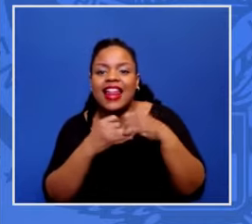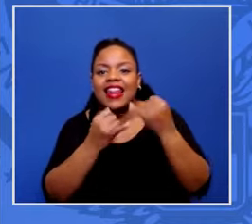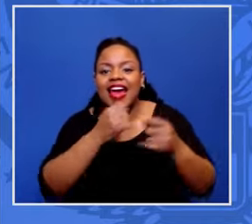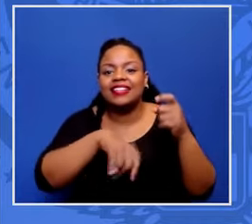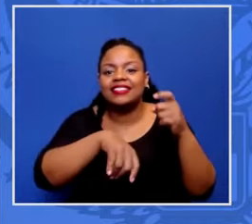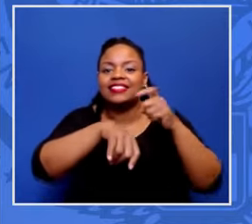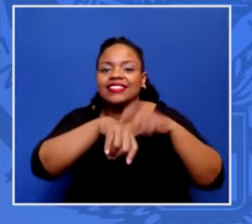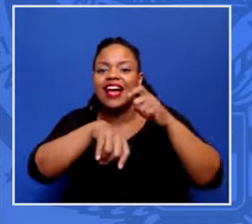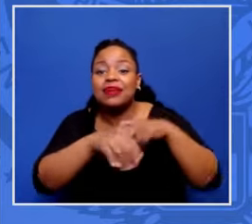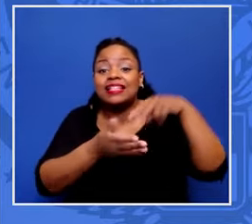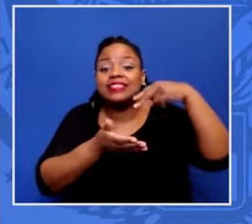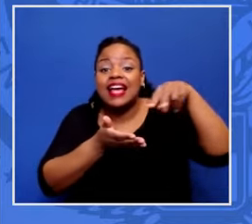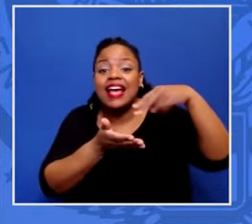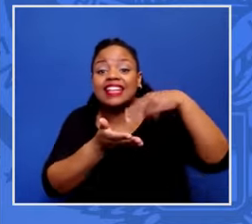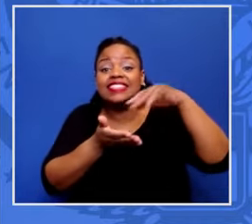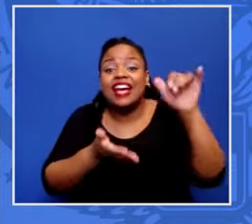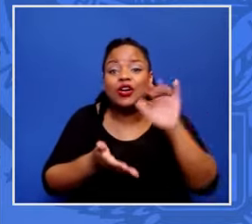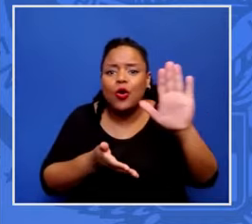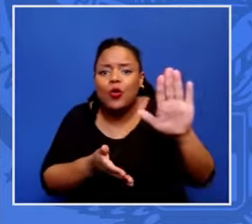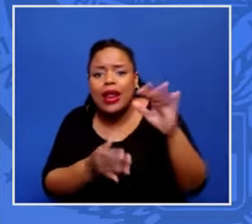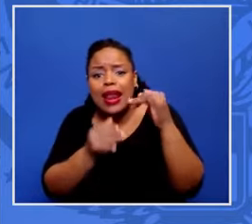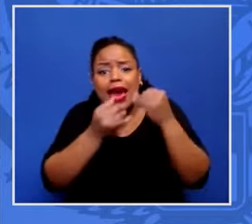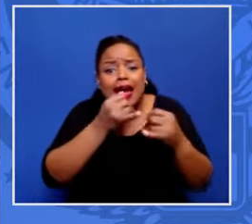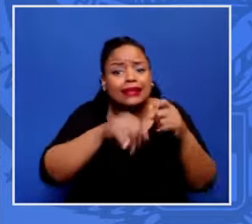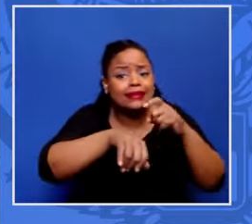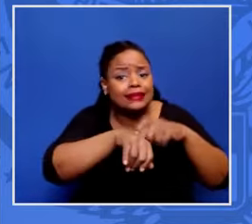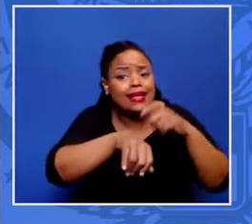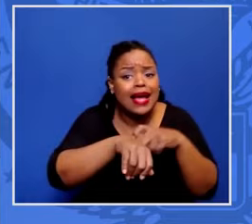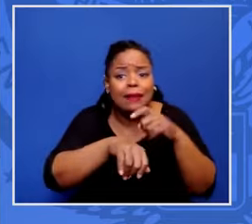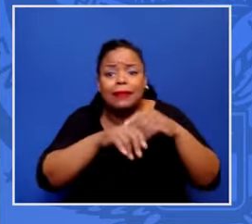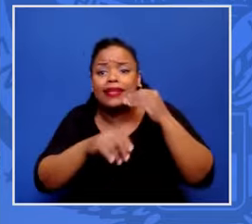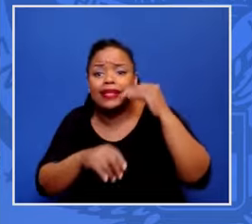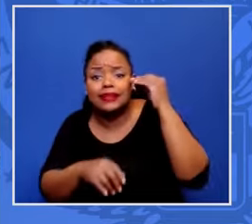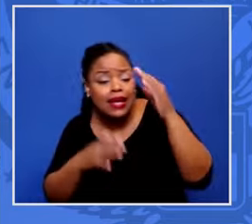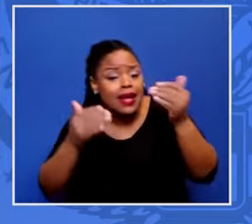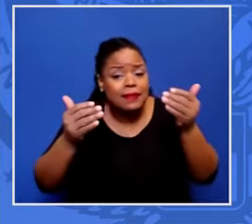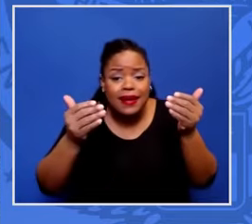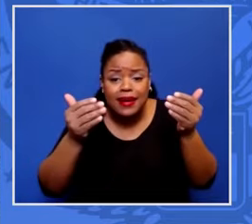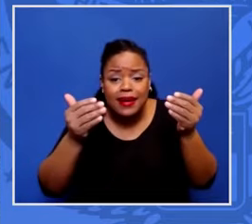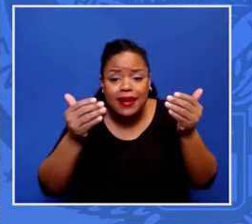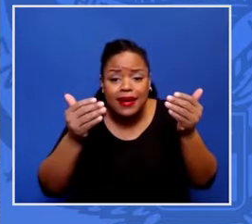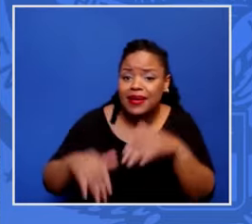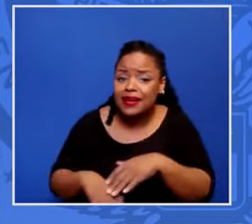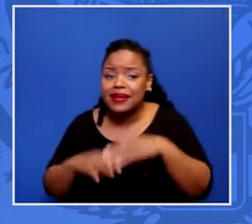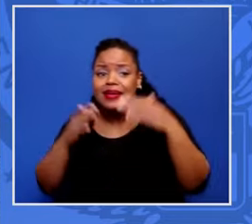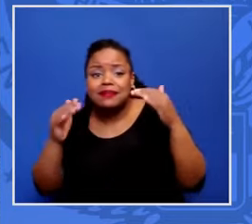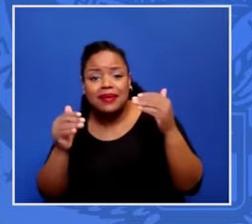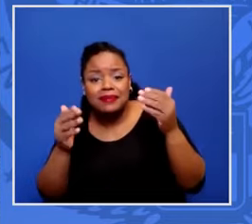un besito bien suavecito, bebé. Taki taki, hey. Taki taki rumba. Bounce to the beat.